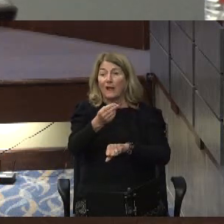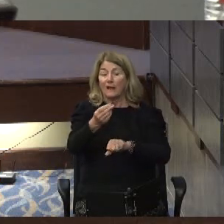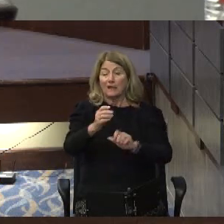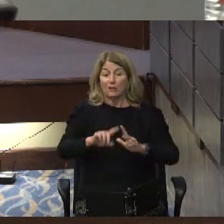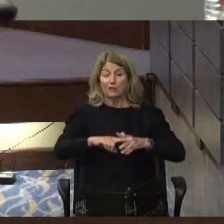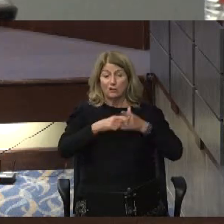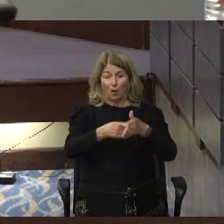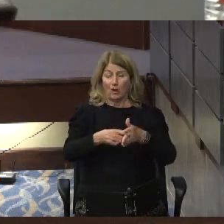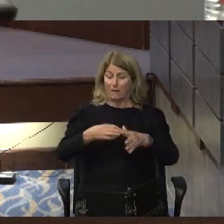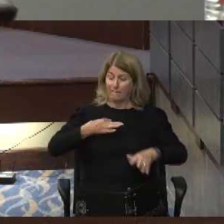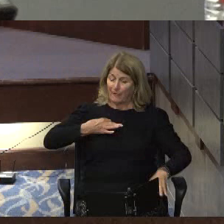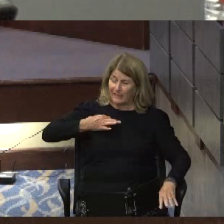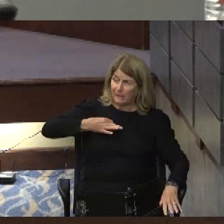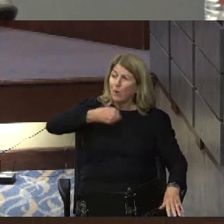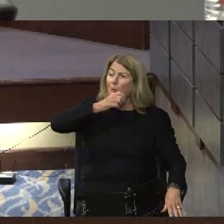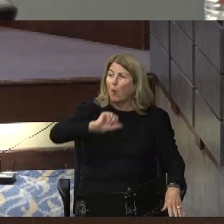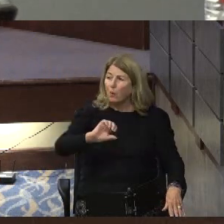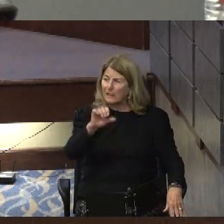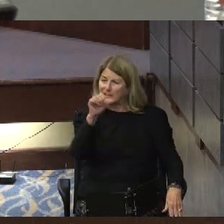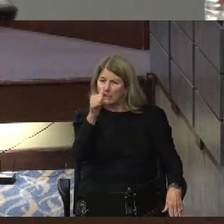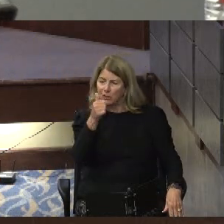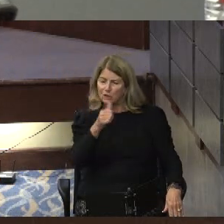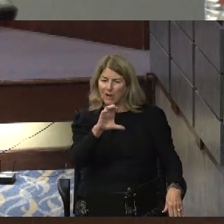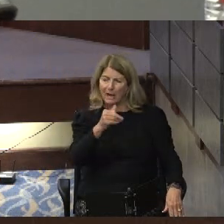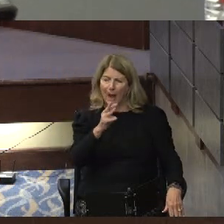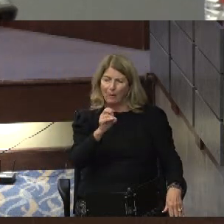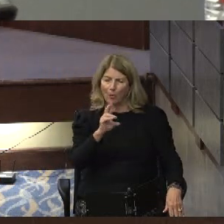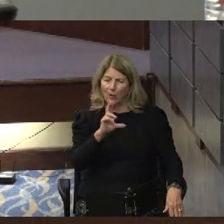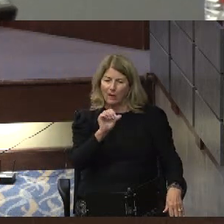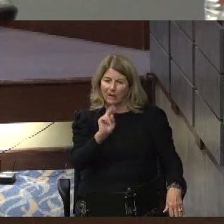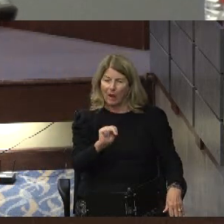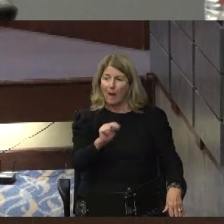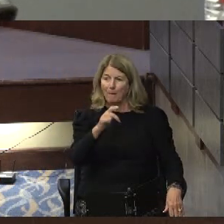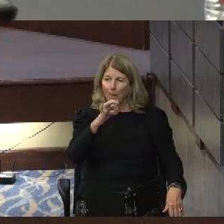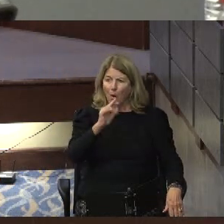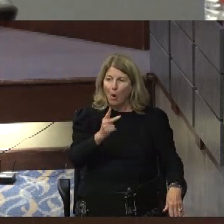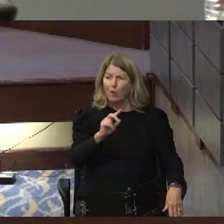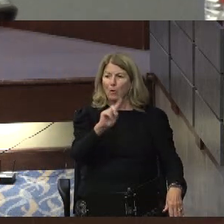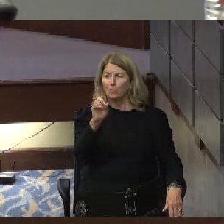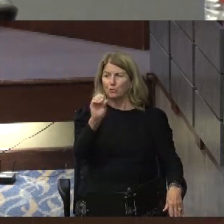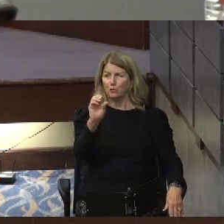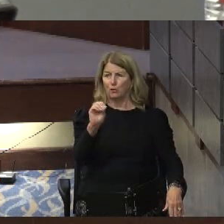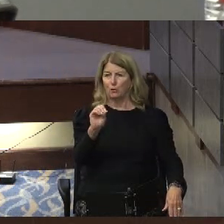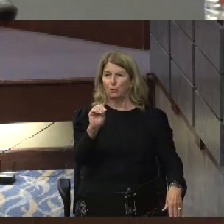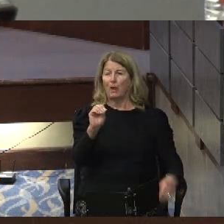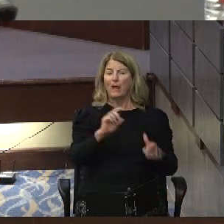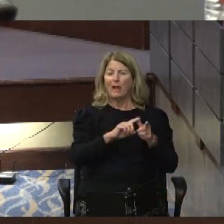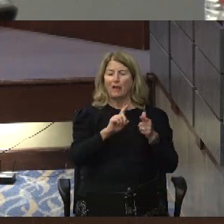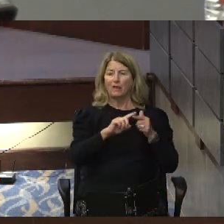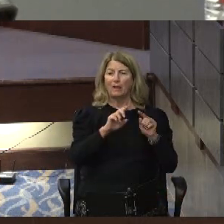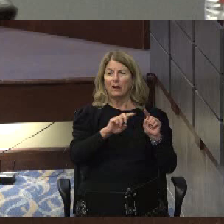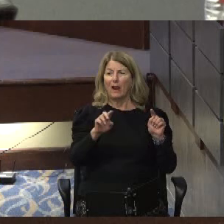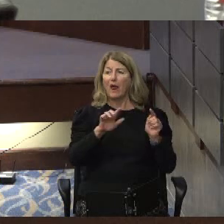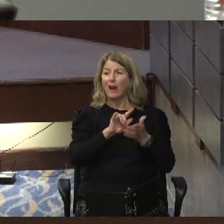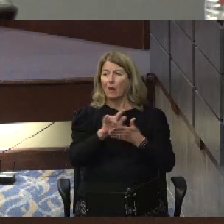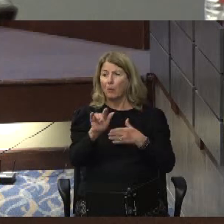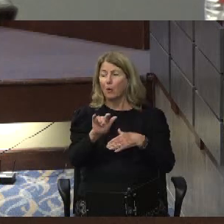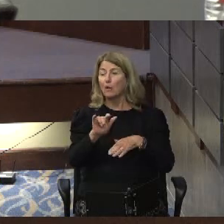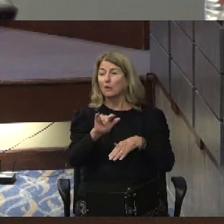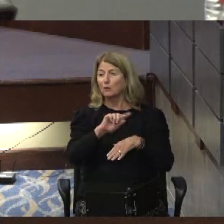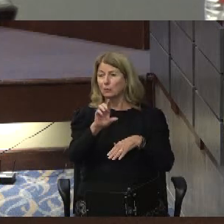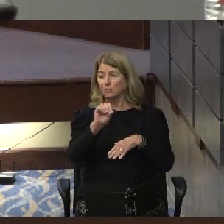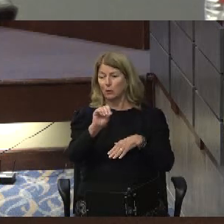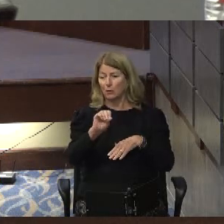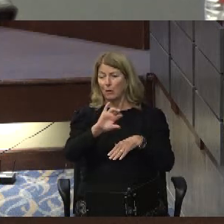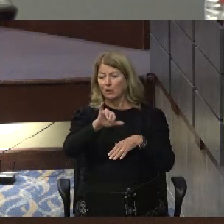age of 10 at the Cameron Park Zoo, and it wasn't at his current location. It was at the airport zoo. Johnny started working